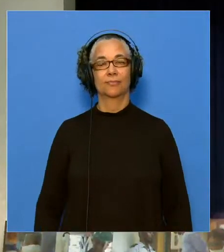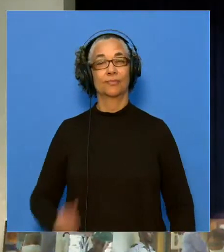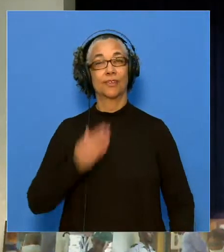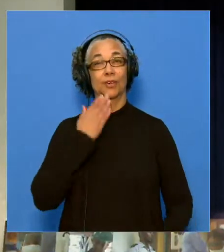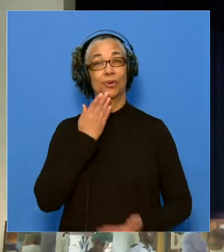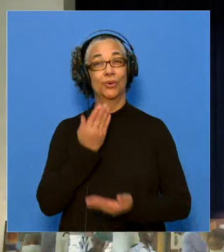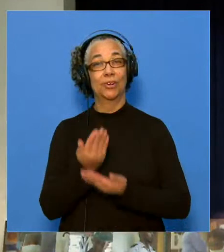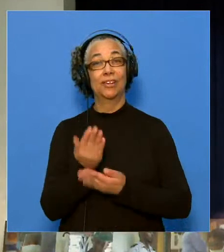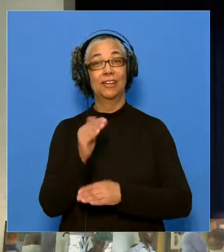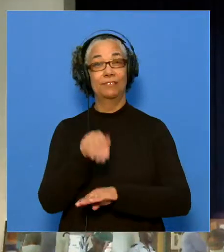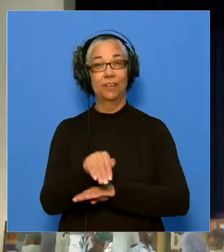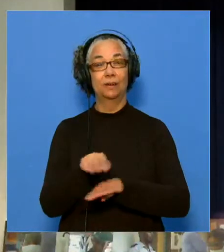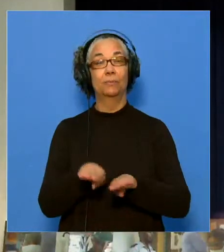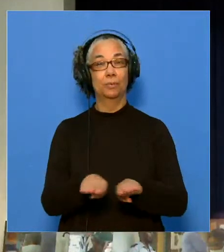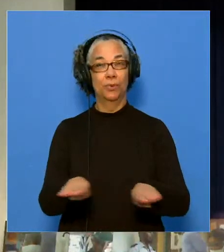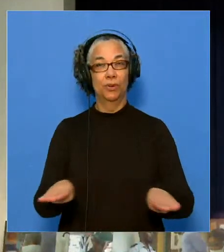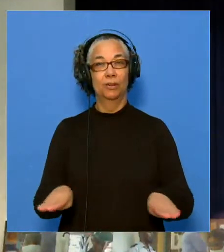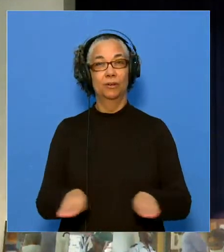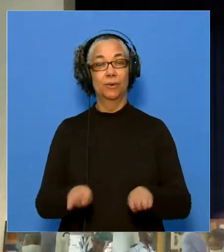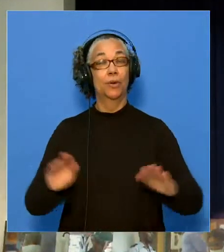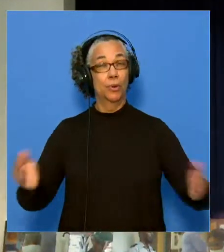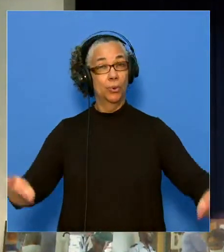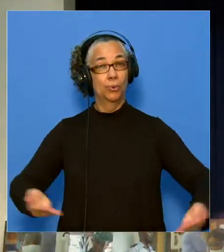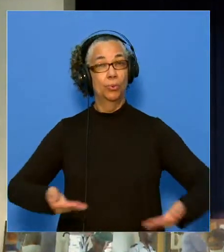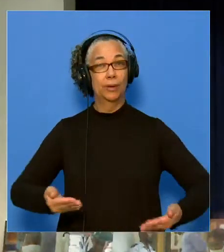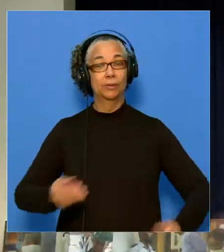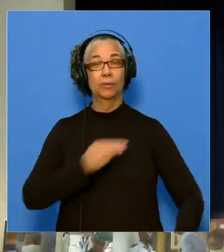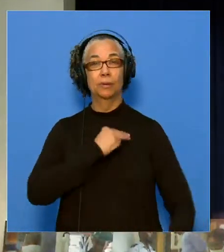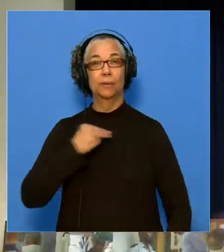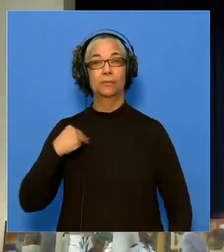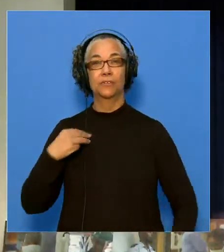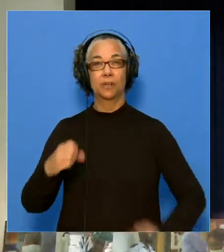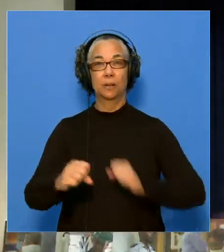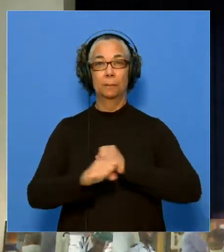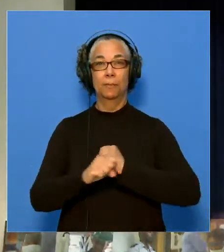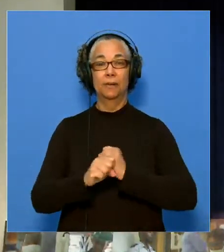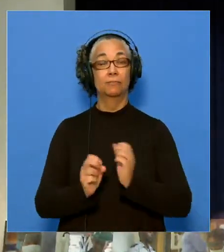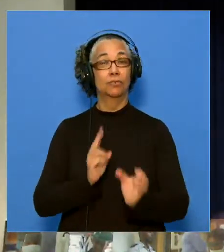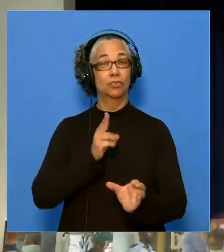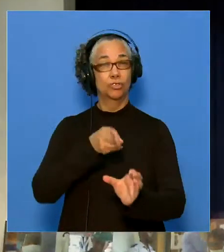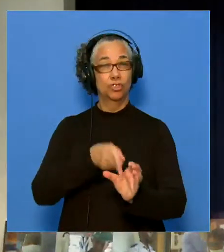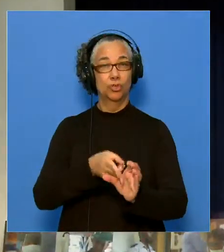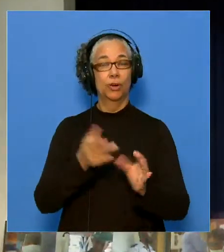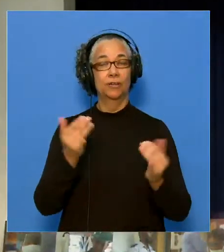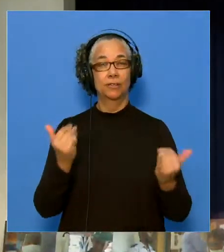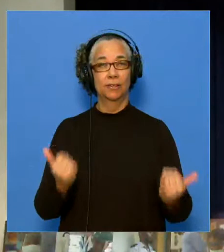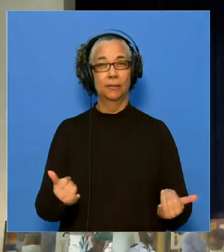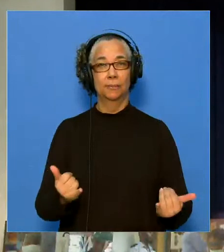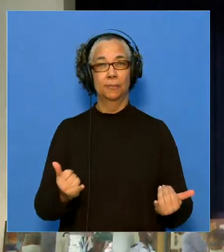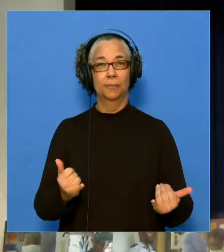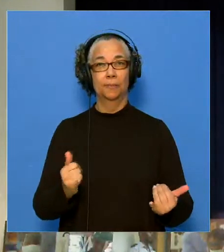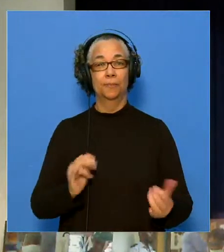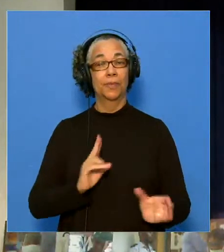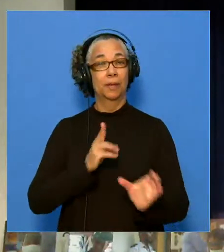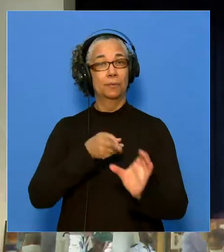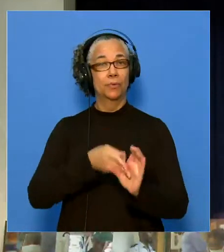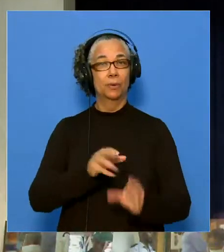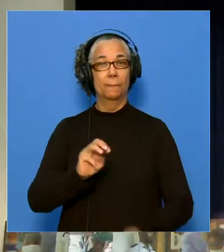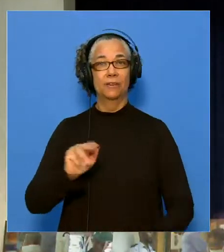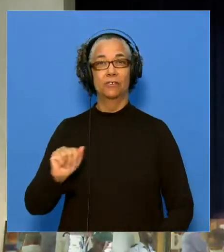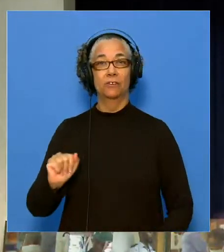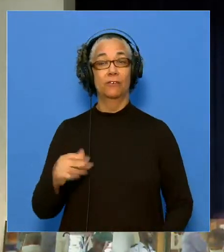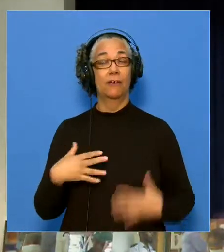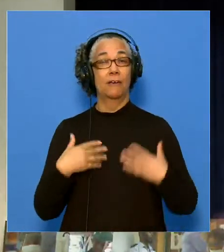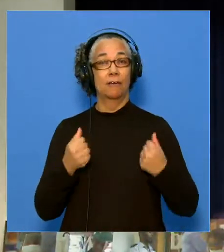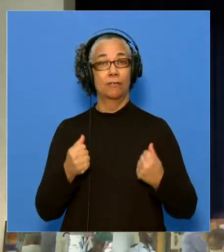Good evening, Bermuda, and welcome to the members of the media who join us here today. I am joined by the Minister of Health, the Honorable Kim